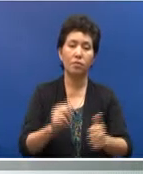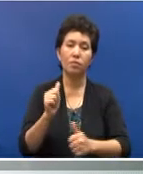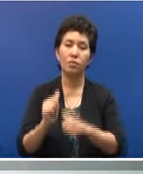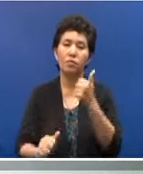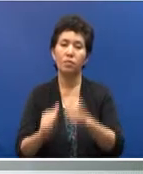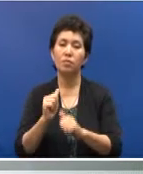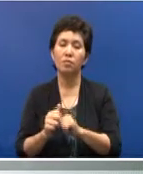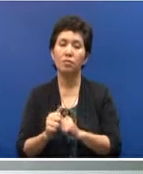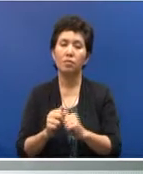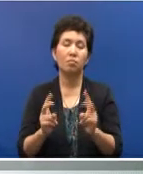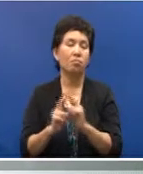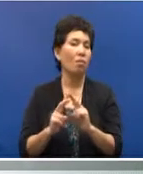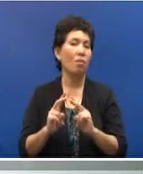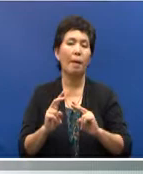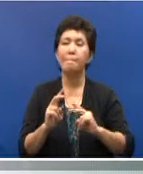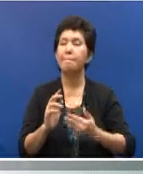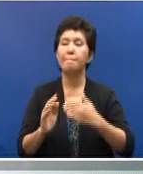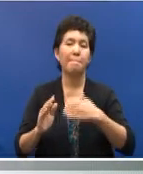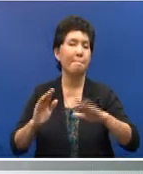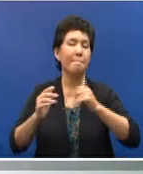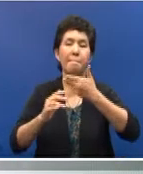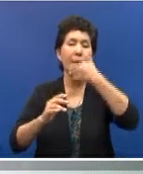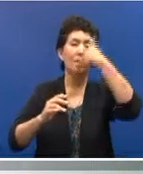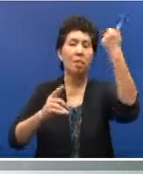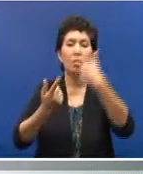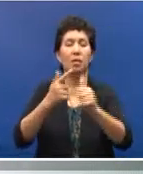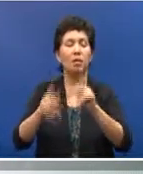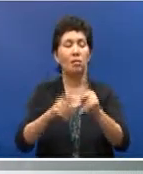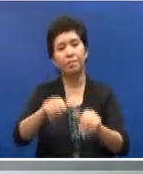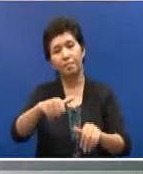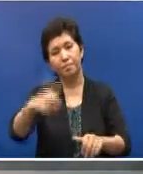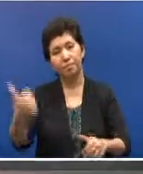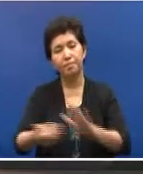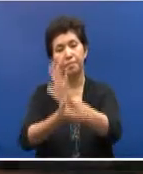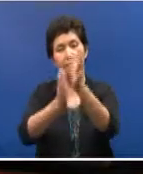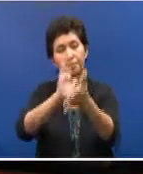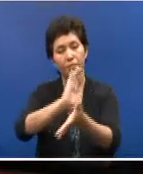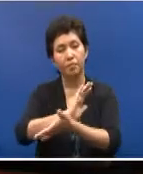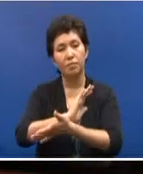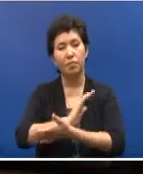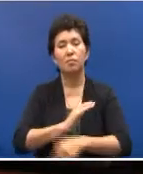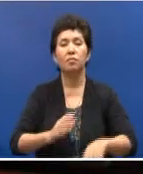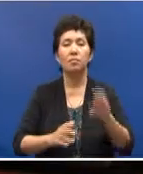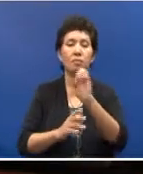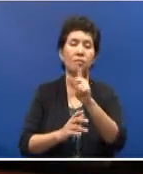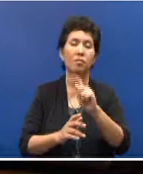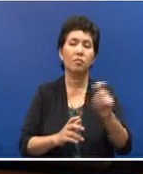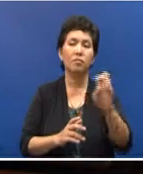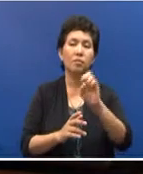that they are superior to that of the other cultural group. Okay, so that is ethnocentrism.